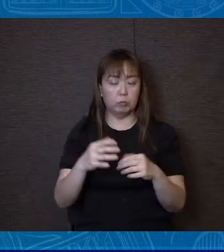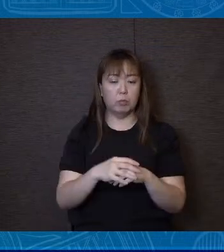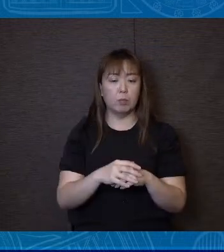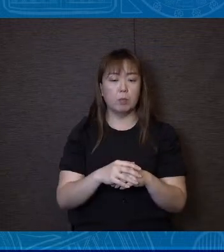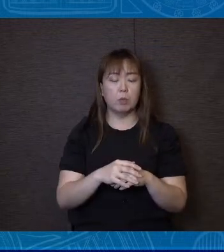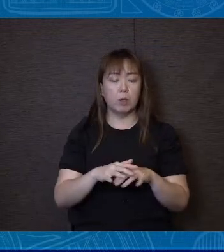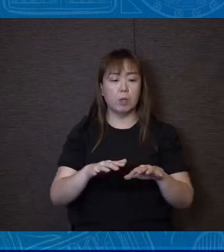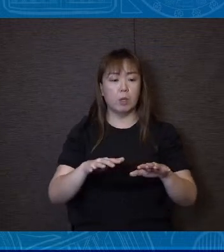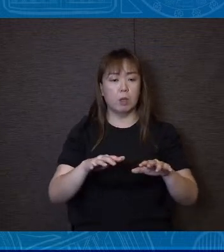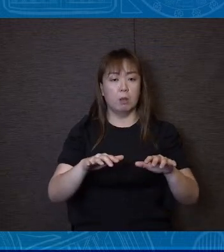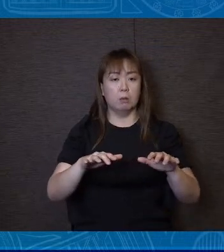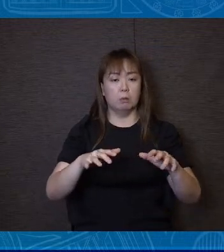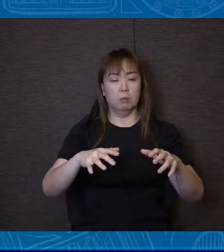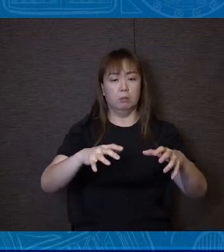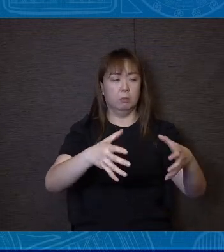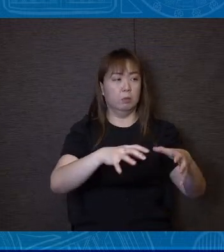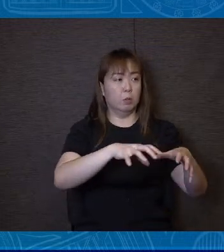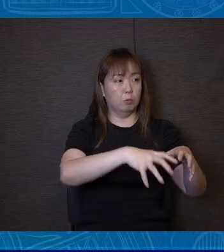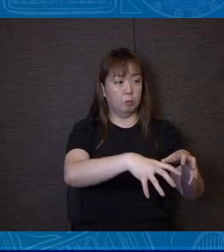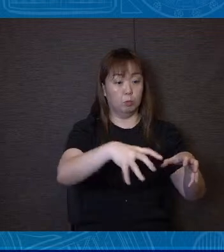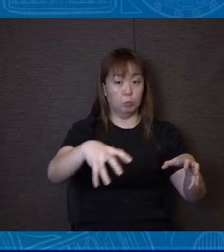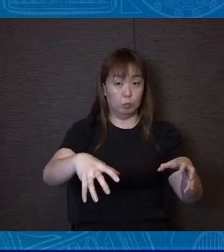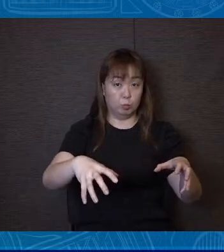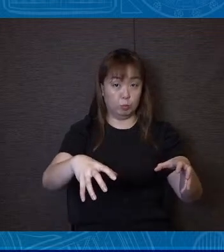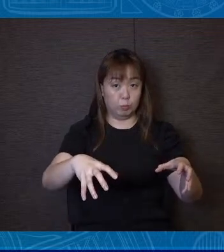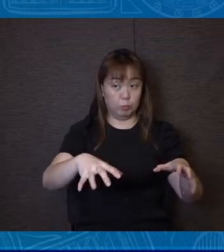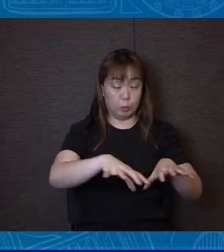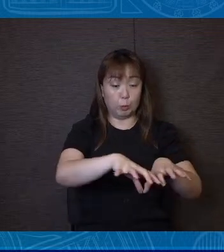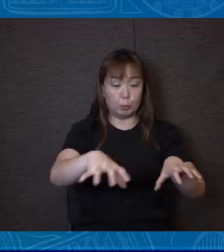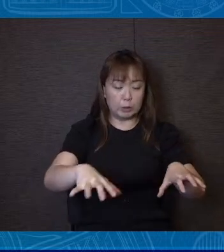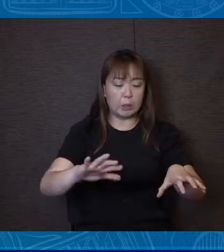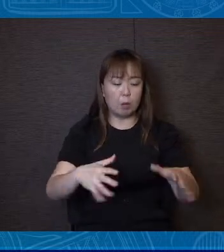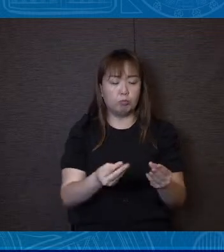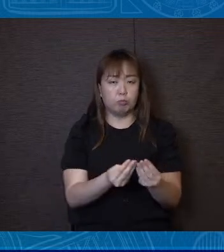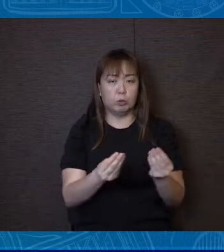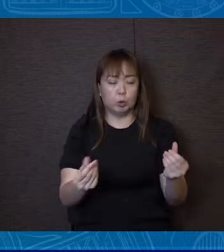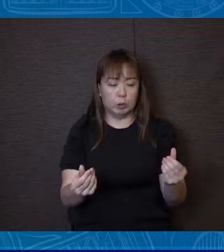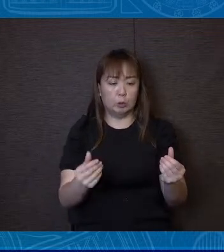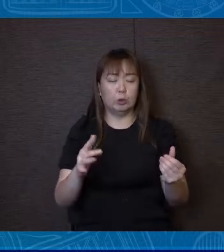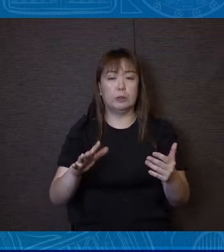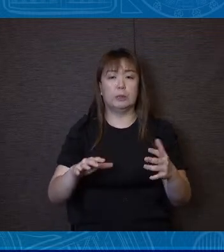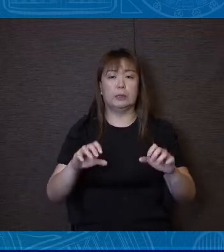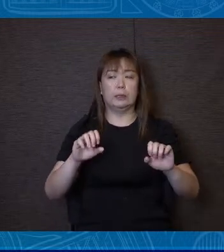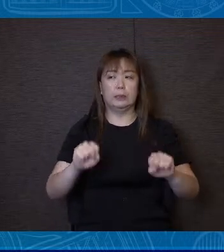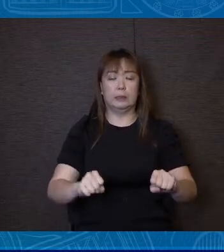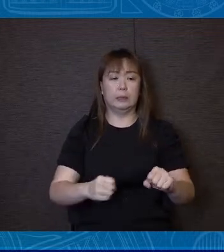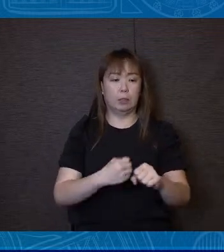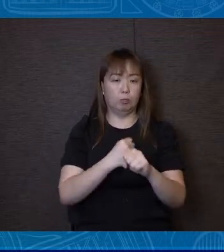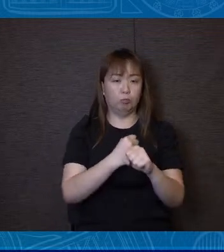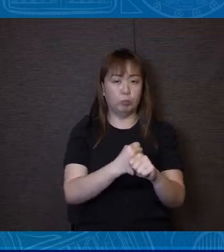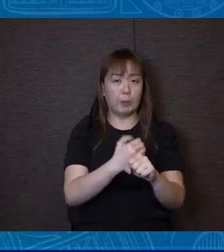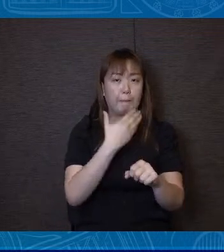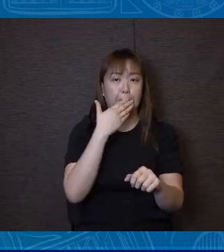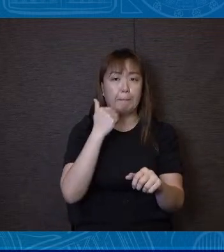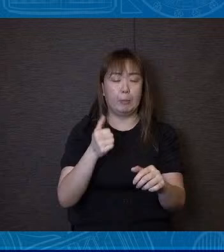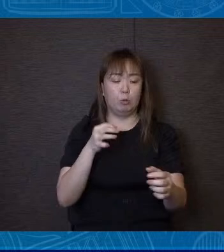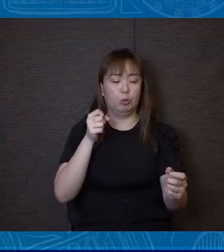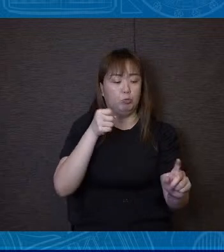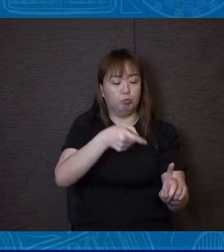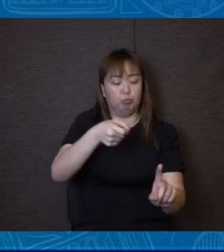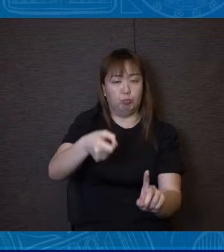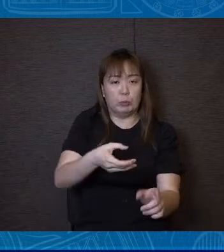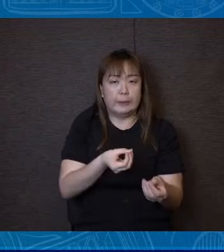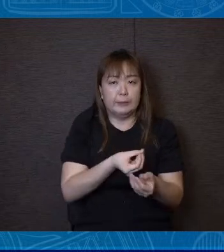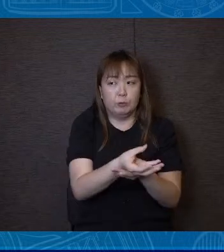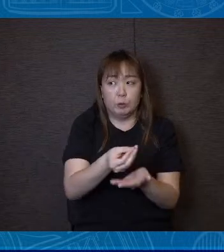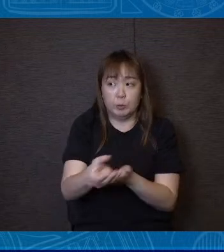non-terrestrial networks and direct-to-device solutions can improve the reach and effectiveness of early warning systems. Well,